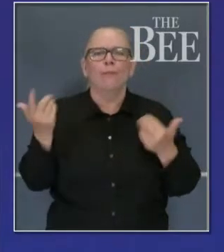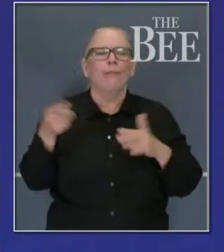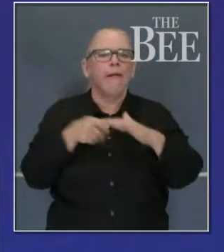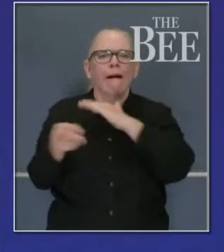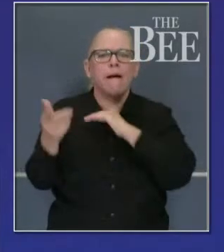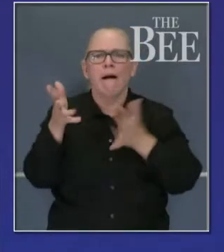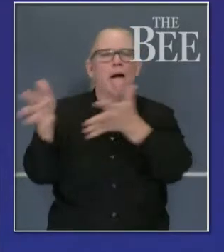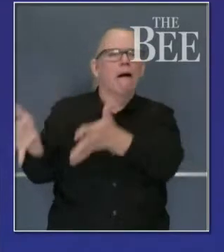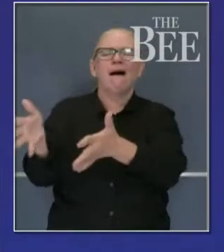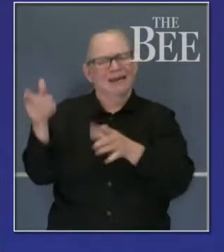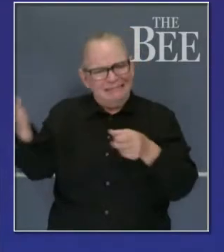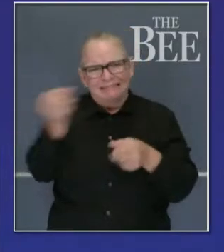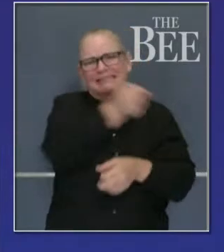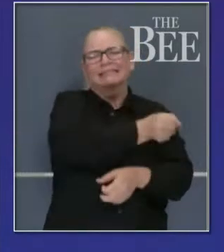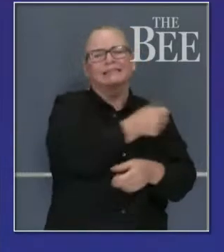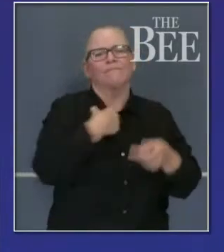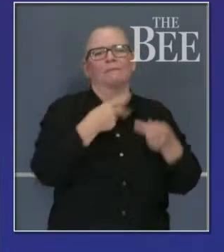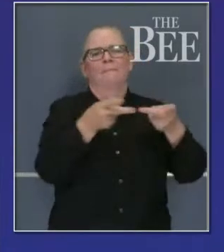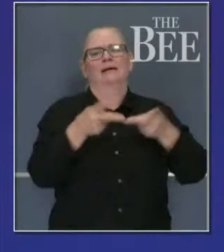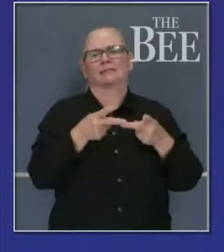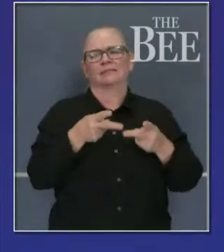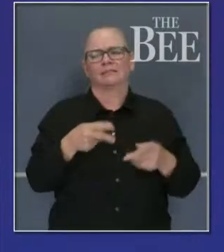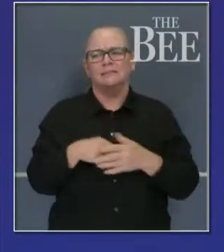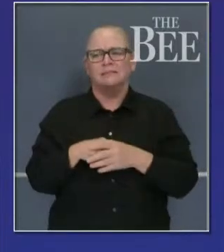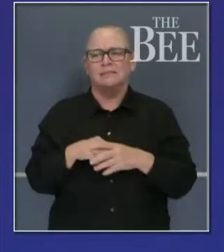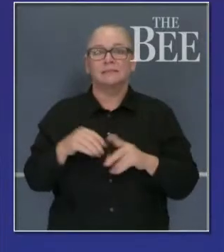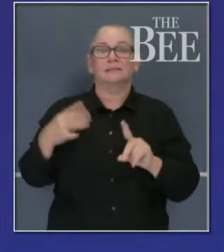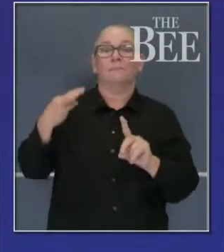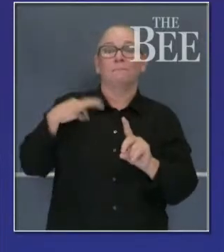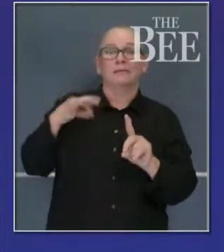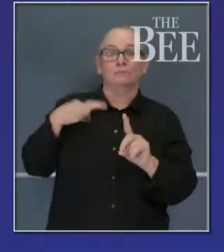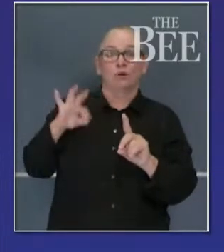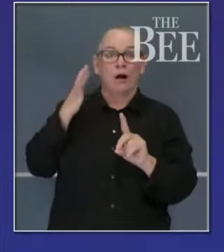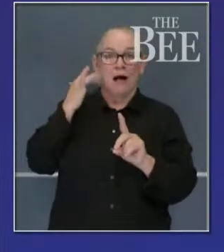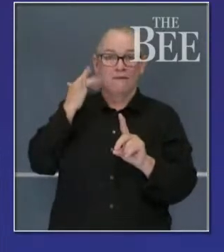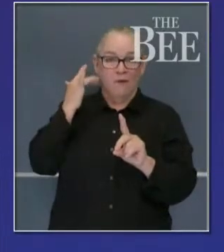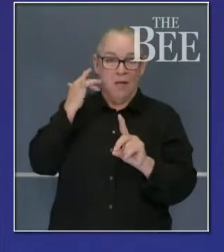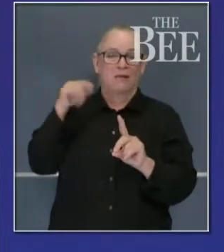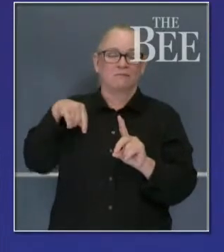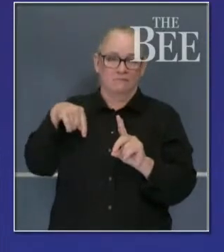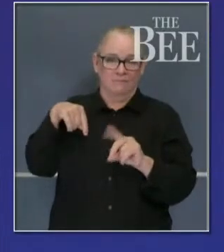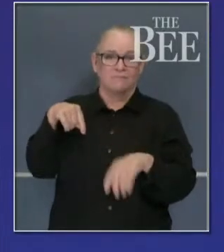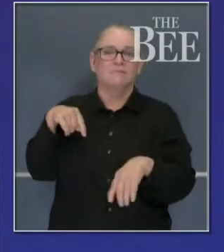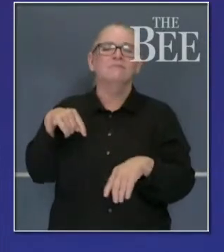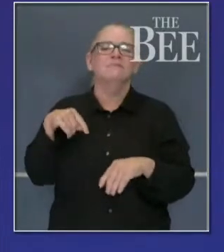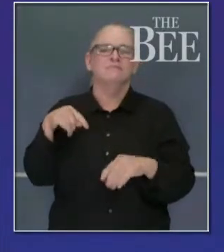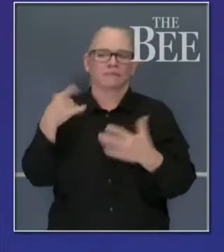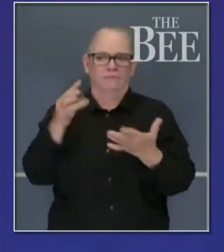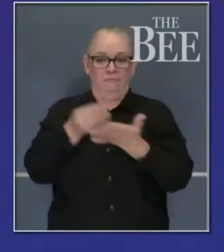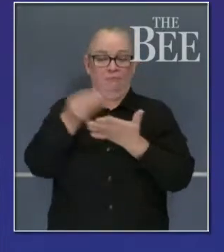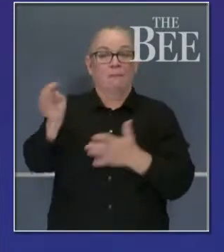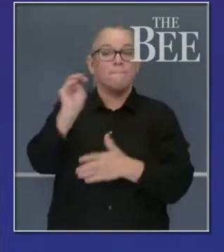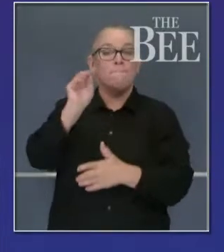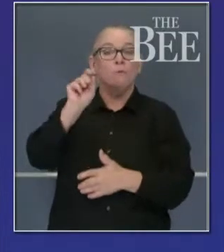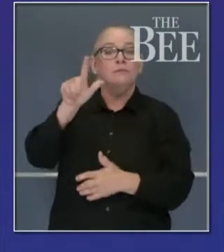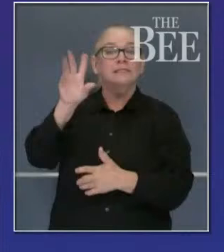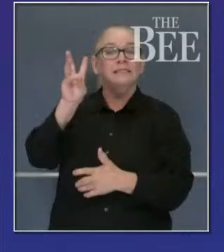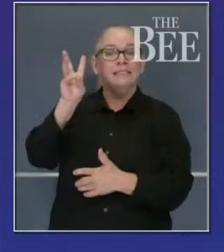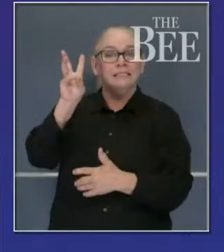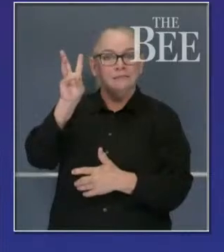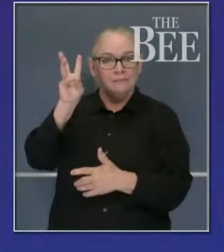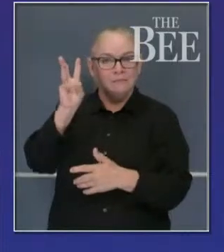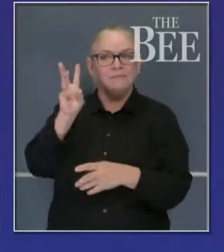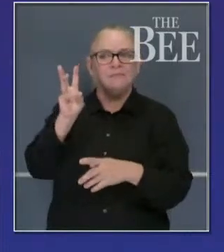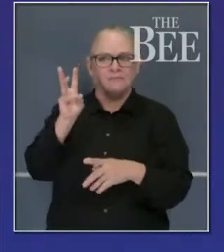in our foster system. Pittsburgh, California, we recently were at a Motel 6 site that's being used